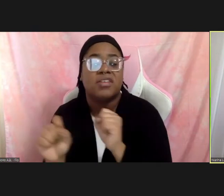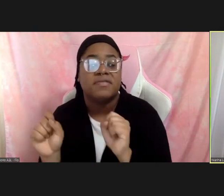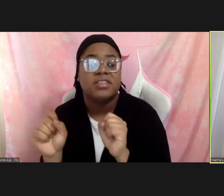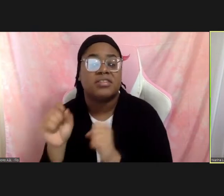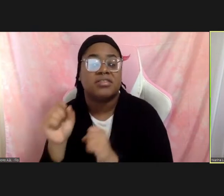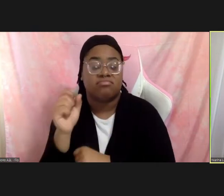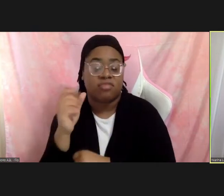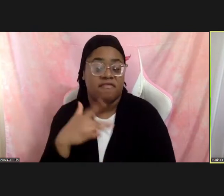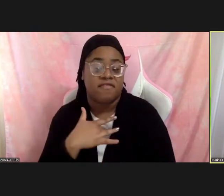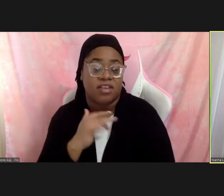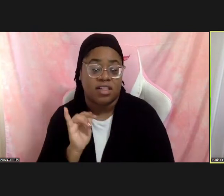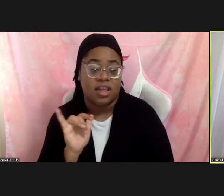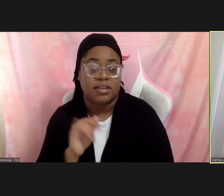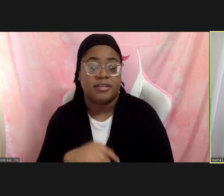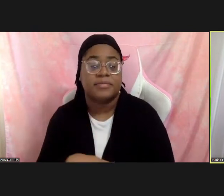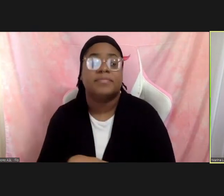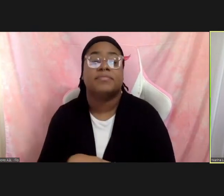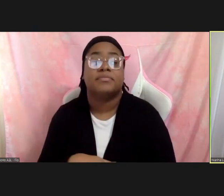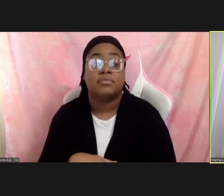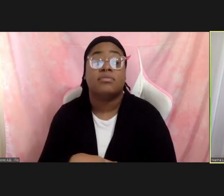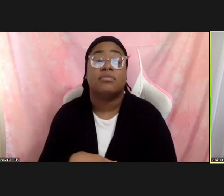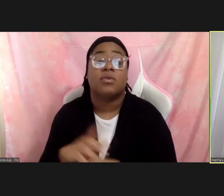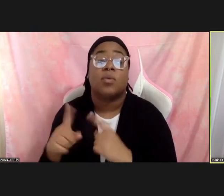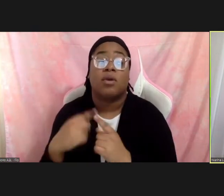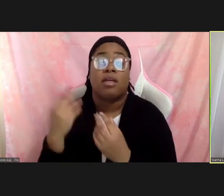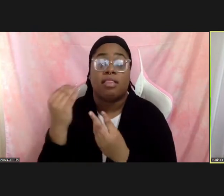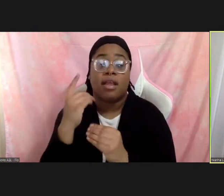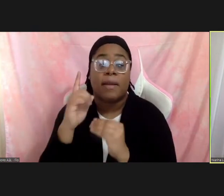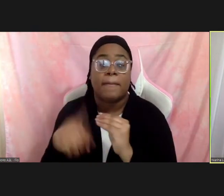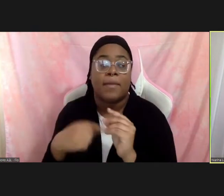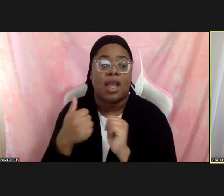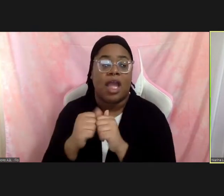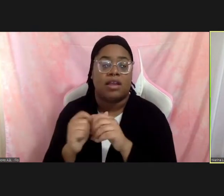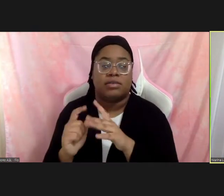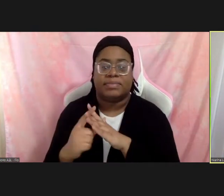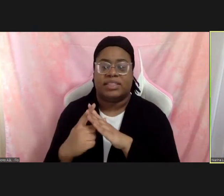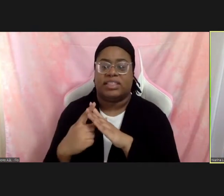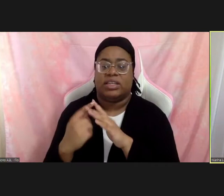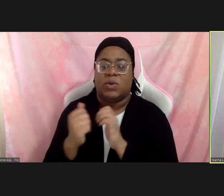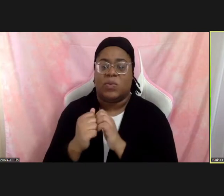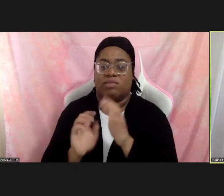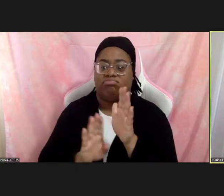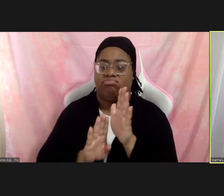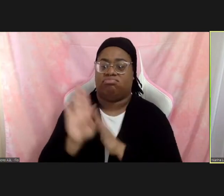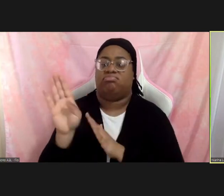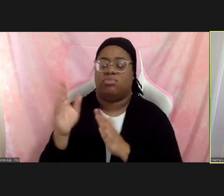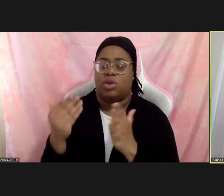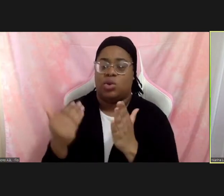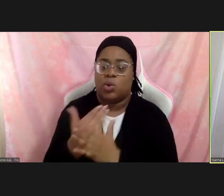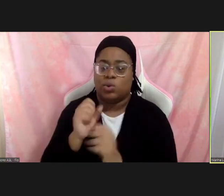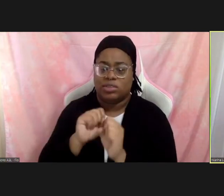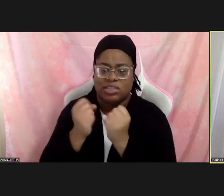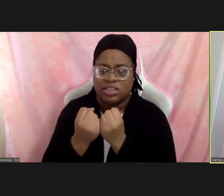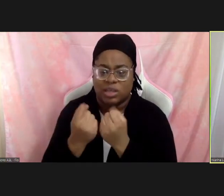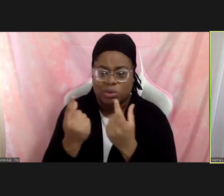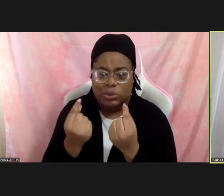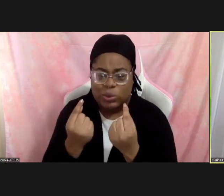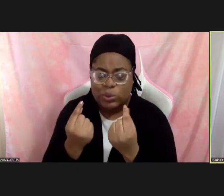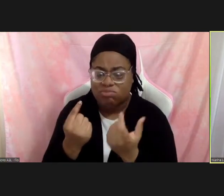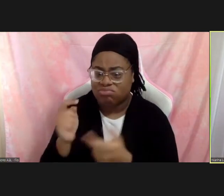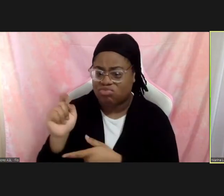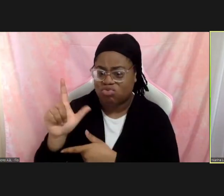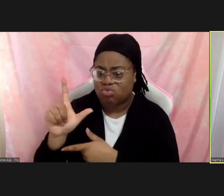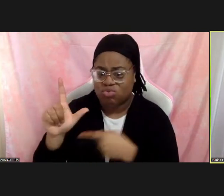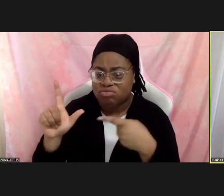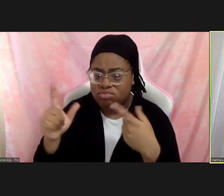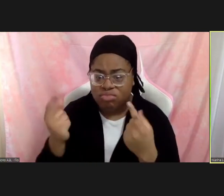like. So when I think about where do we begin with building these new societies and what tools do we need,